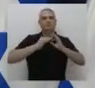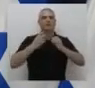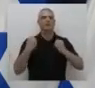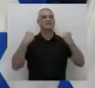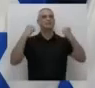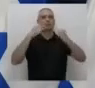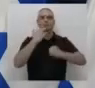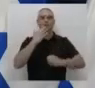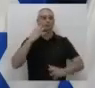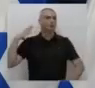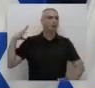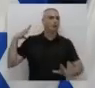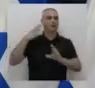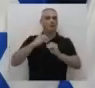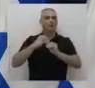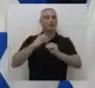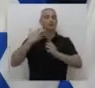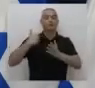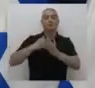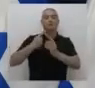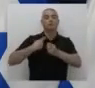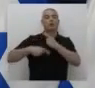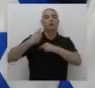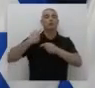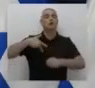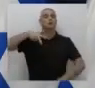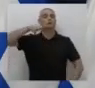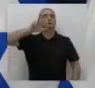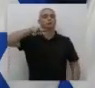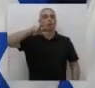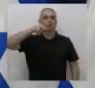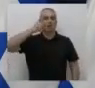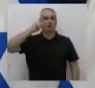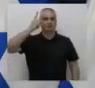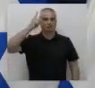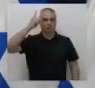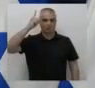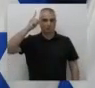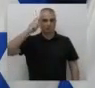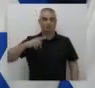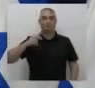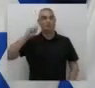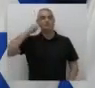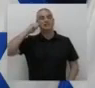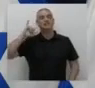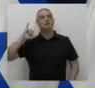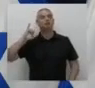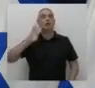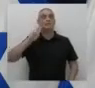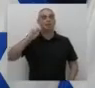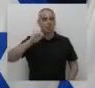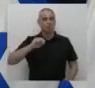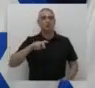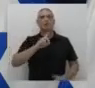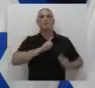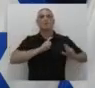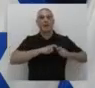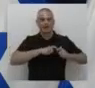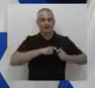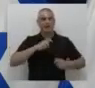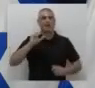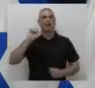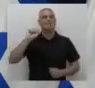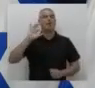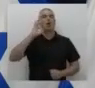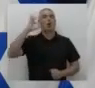regions in Israel are joining this chain of Jewish heroes, a chain that has started